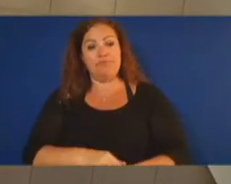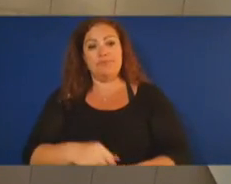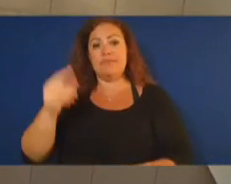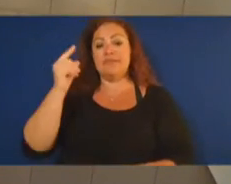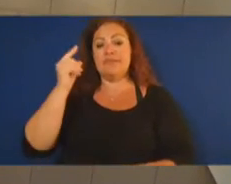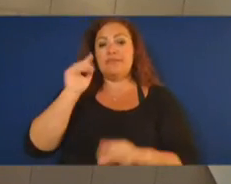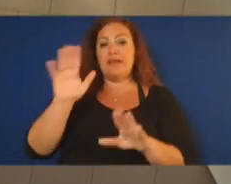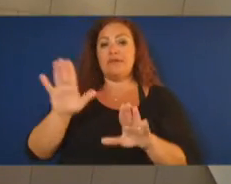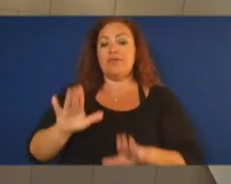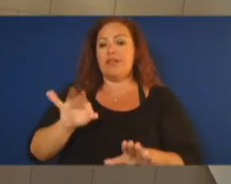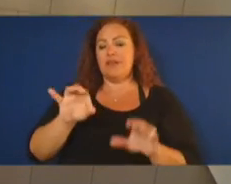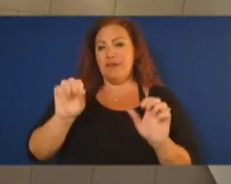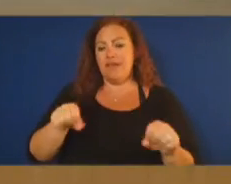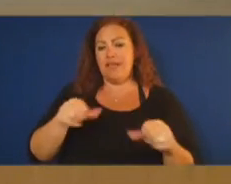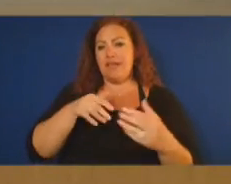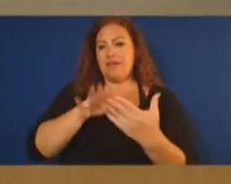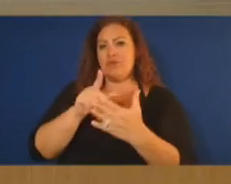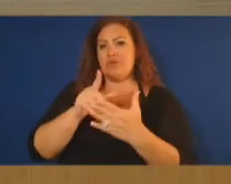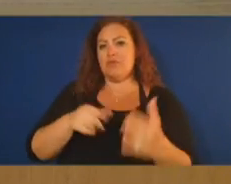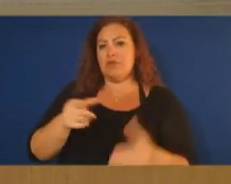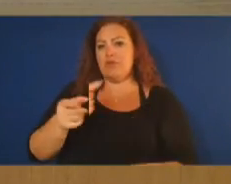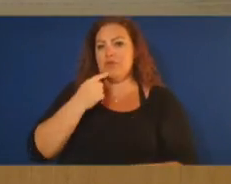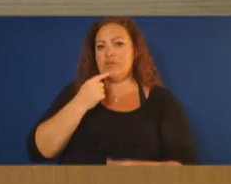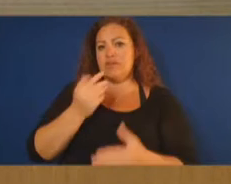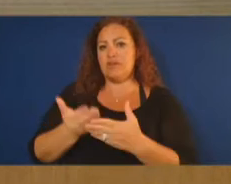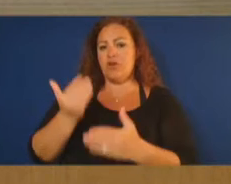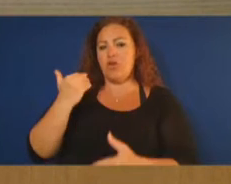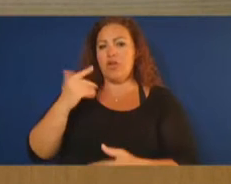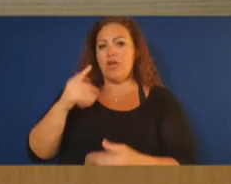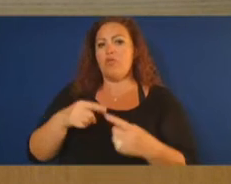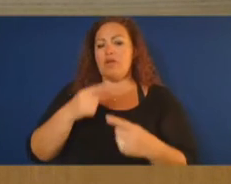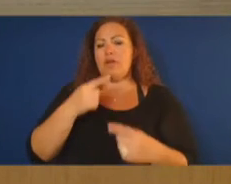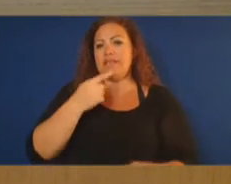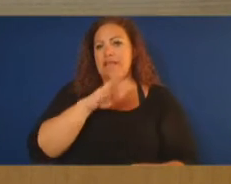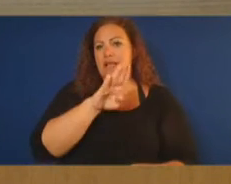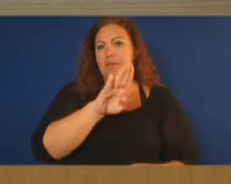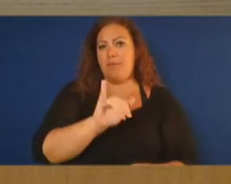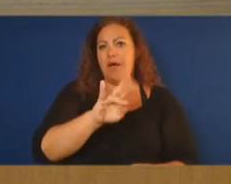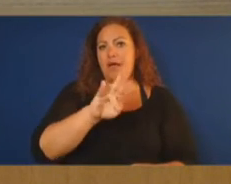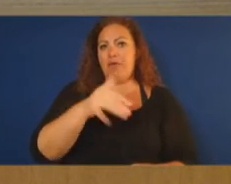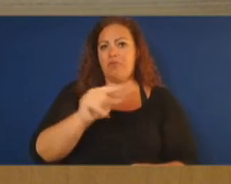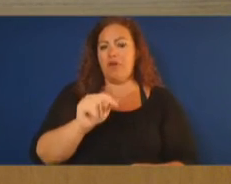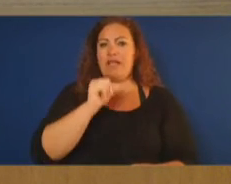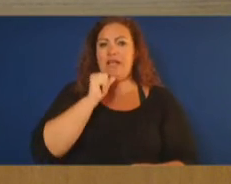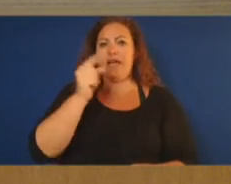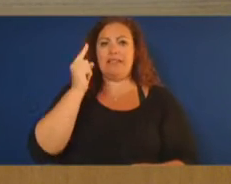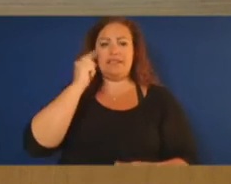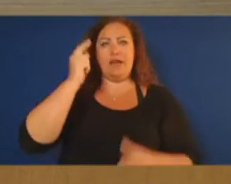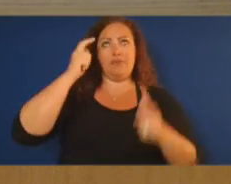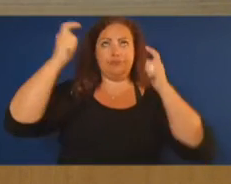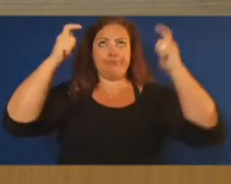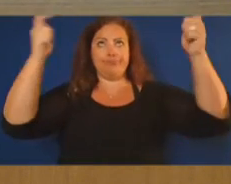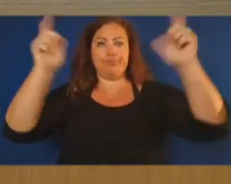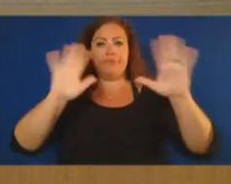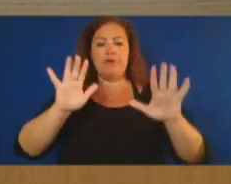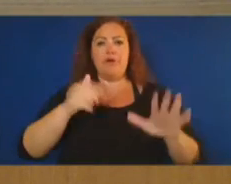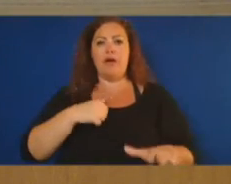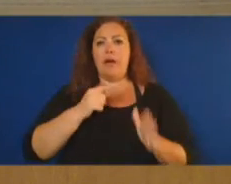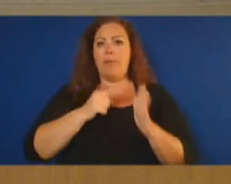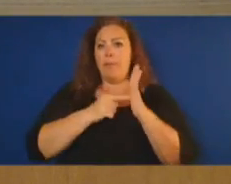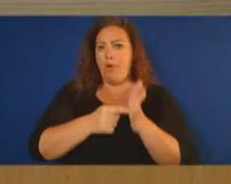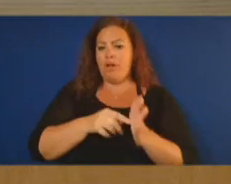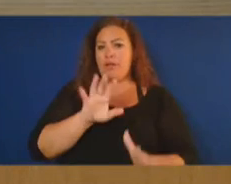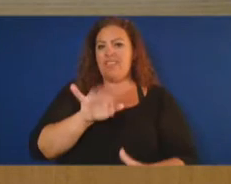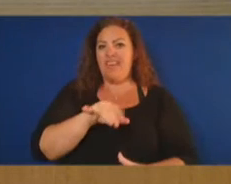may just address what you said earlier when I said by right not to sound arrogant about it I was just pointing out the fact that the